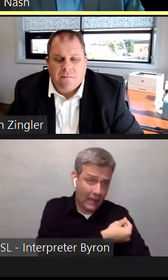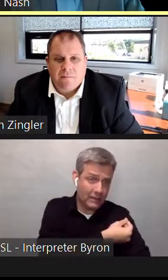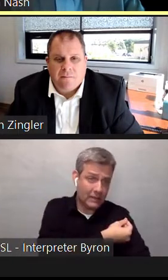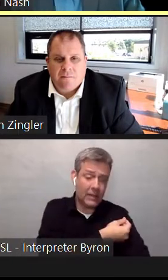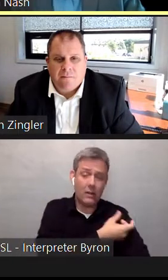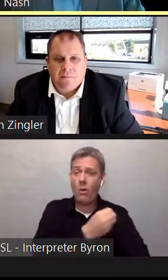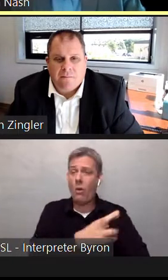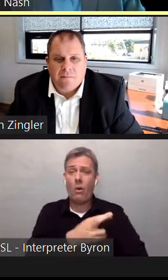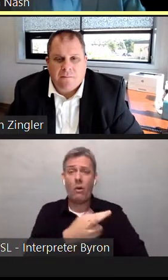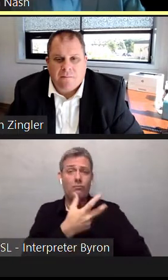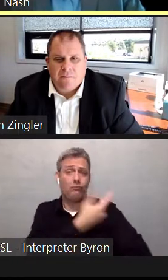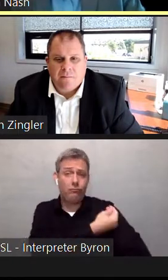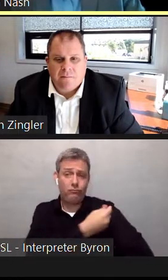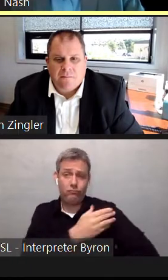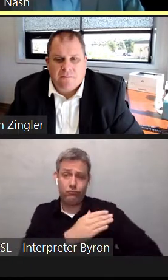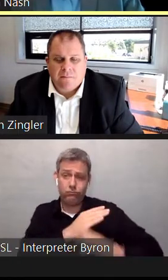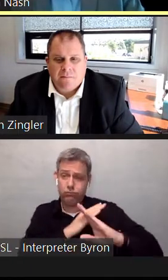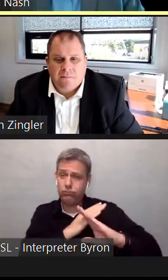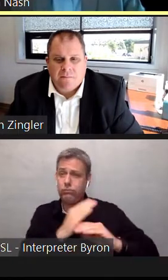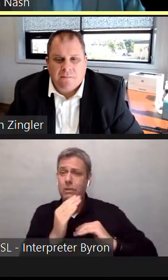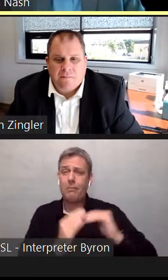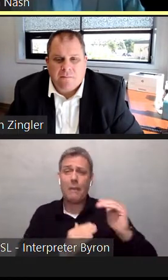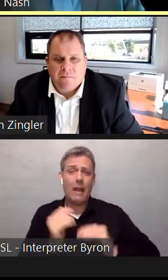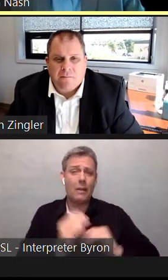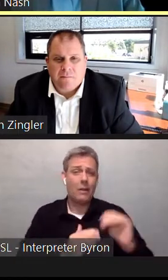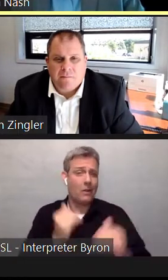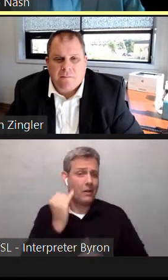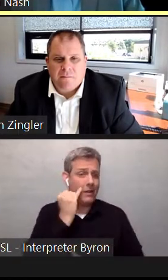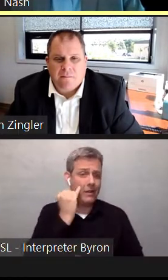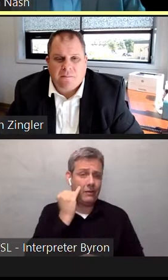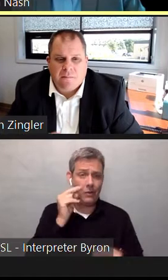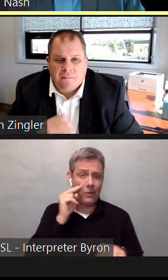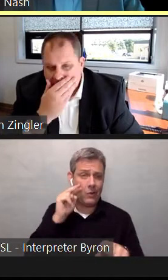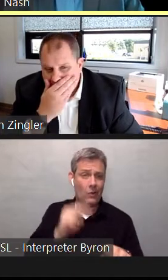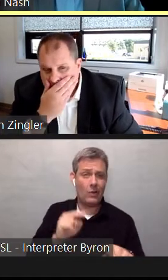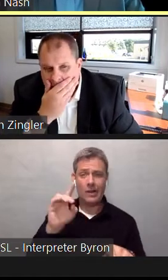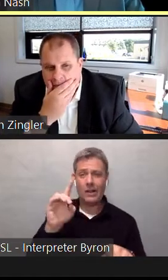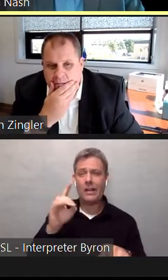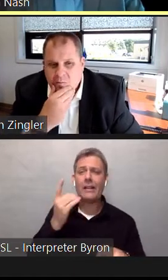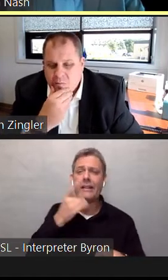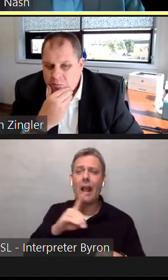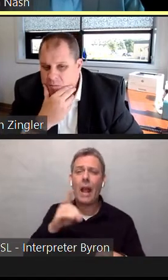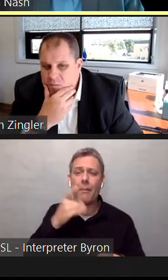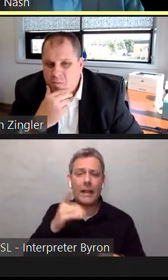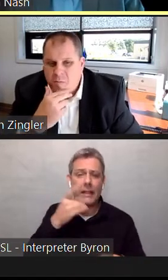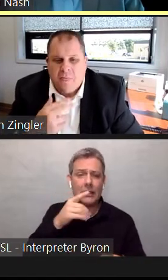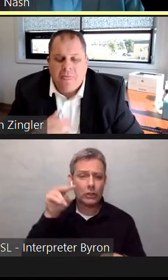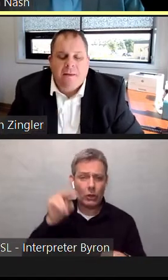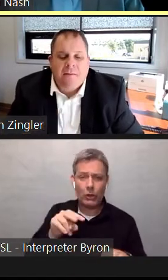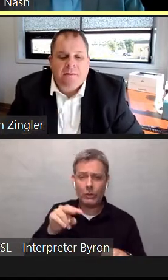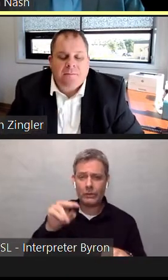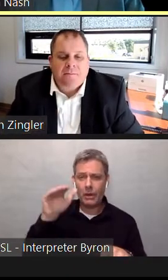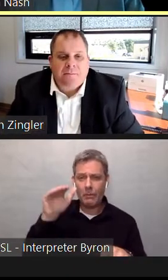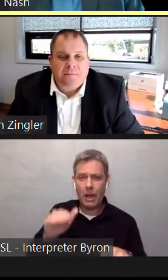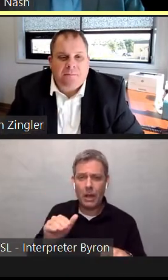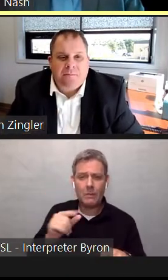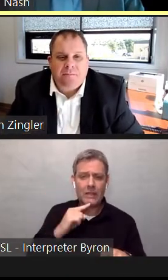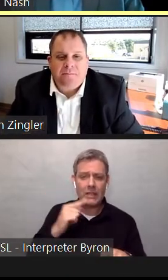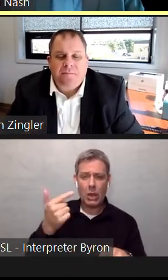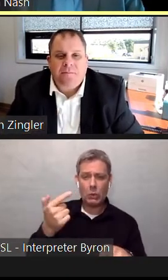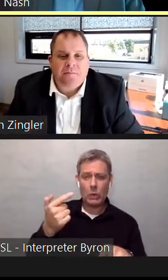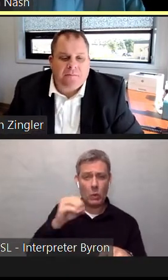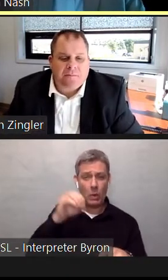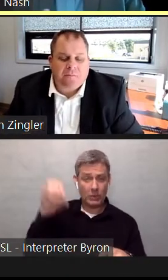vaccinated or unvaccinated, for instance, diabetes, if you look at these lines on the bottom left-hand corner, 21% have